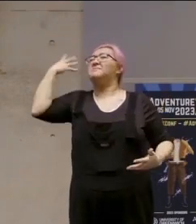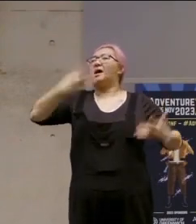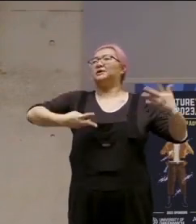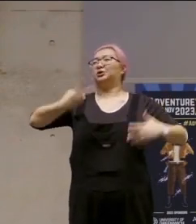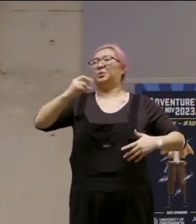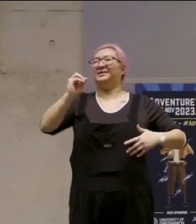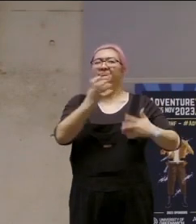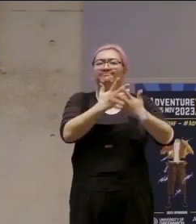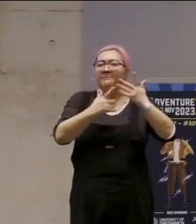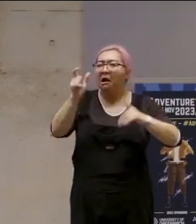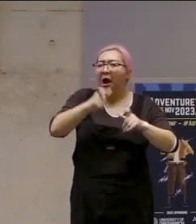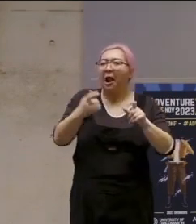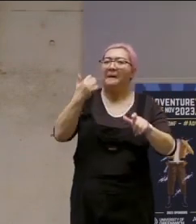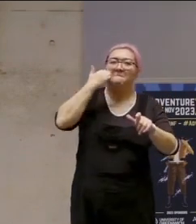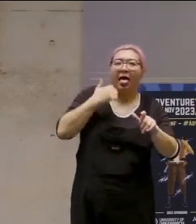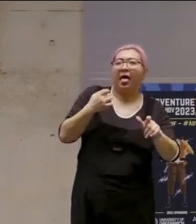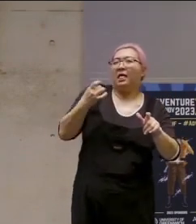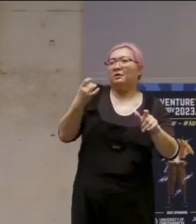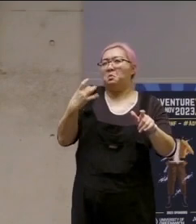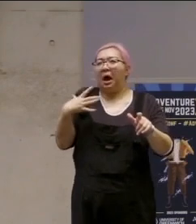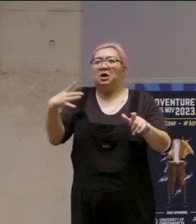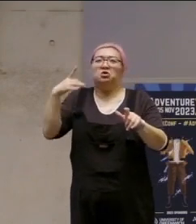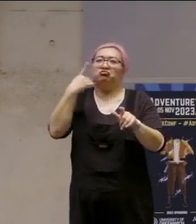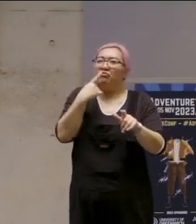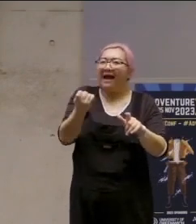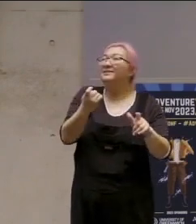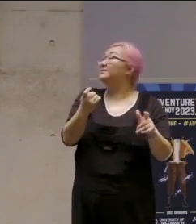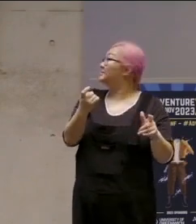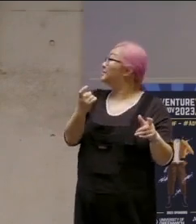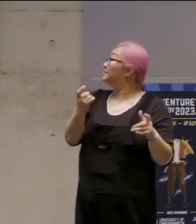design. And as you can see, I translated that